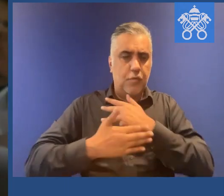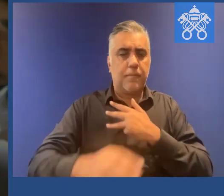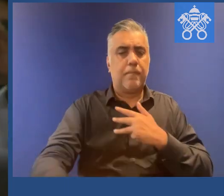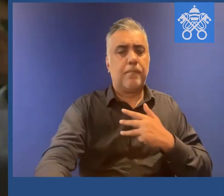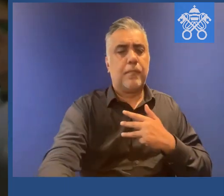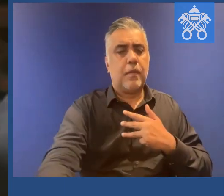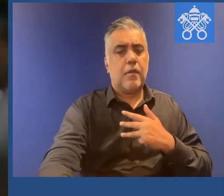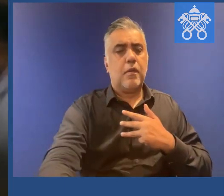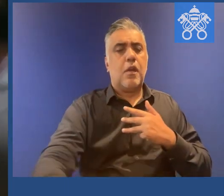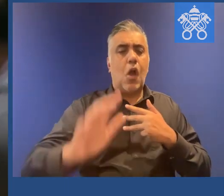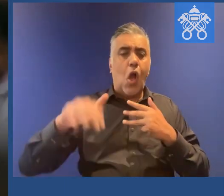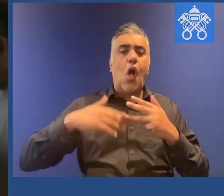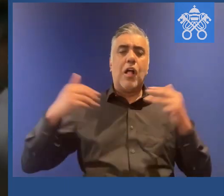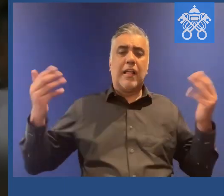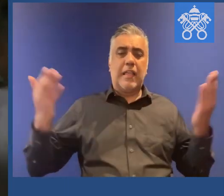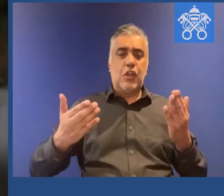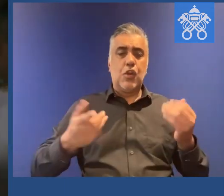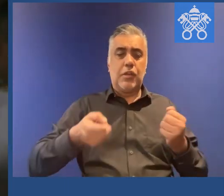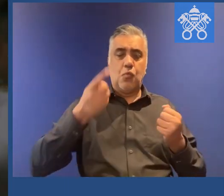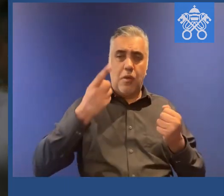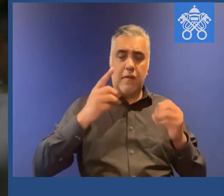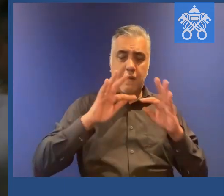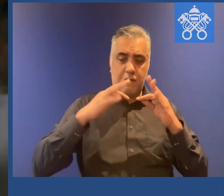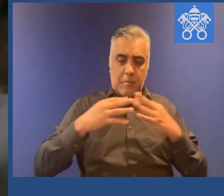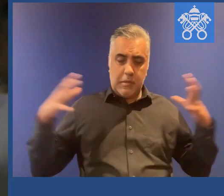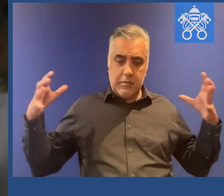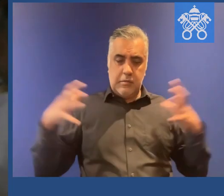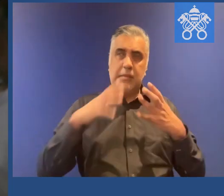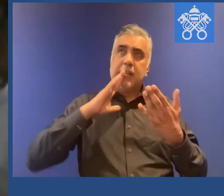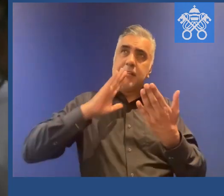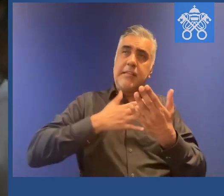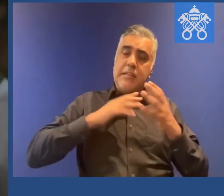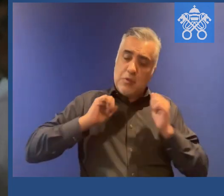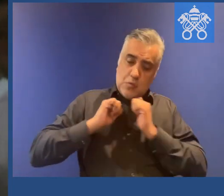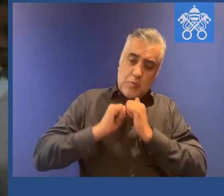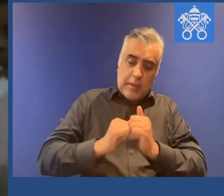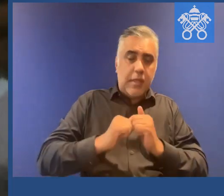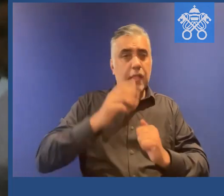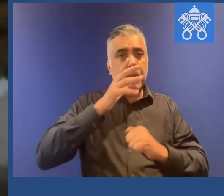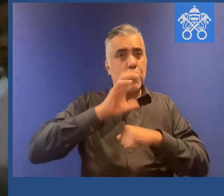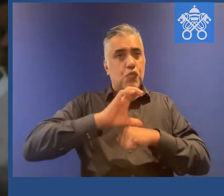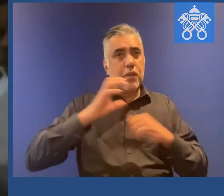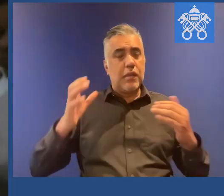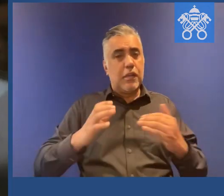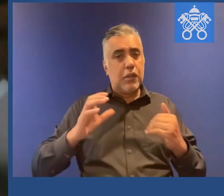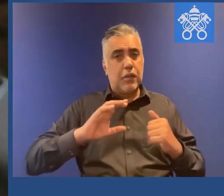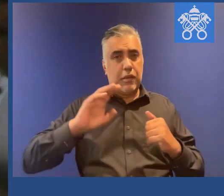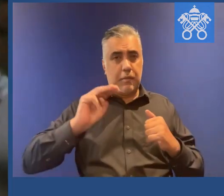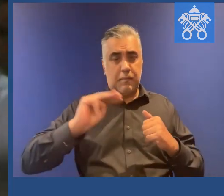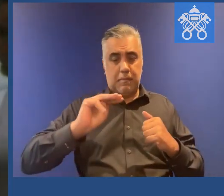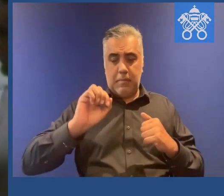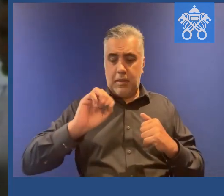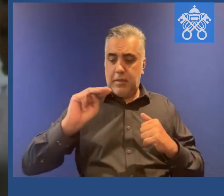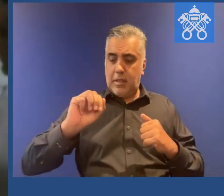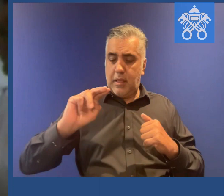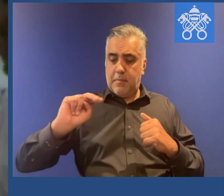one family, singing in unison in the Mother Church here in Manama,